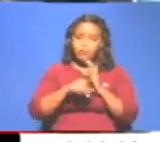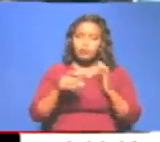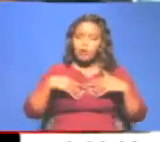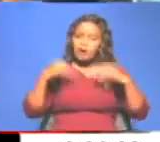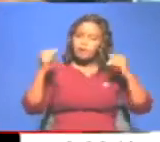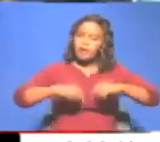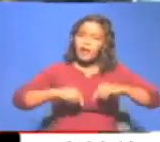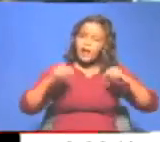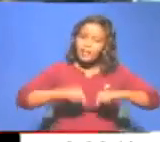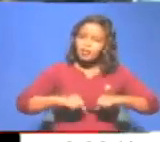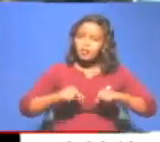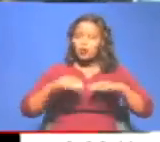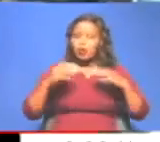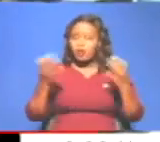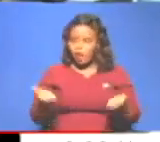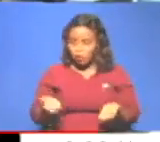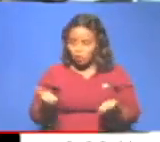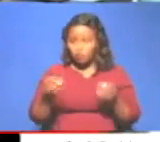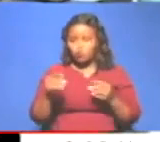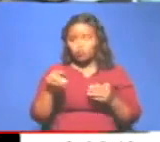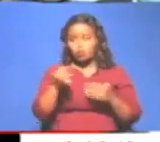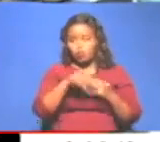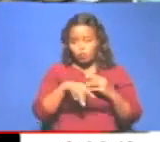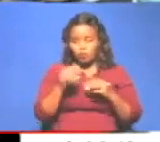on how we are going to conduct